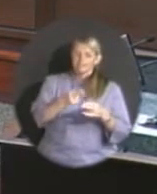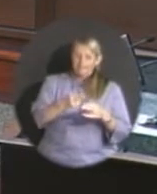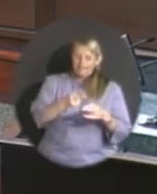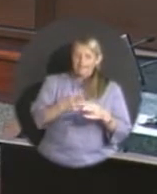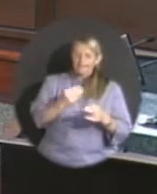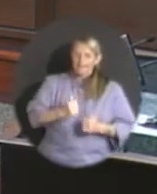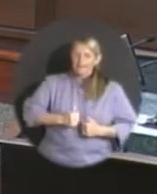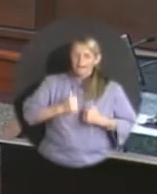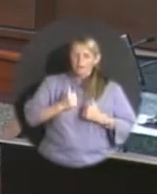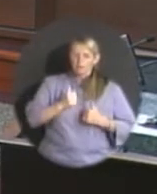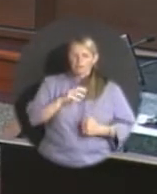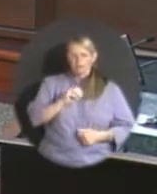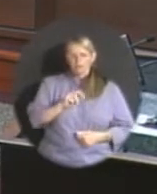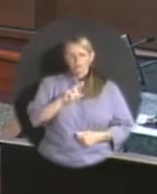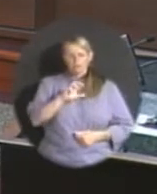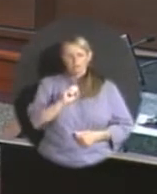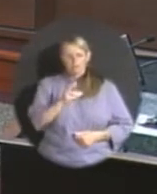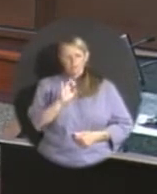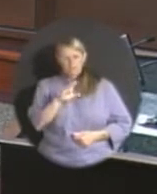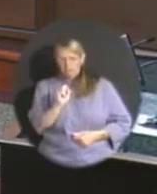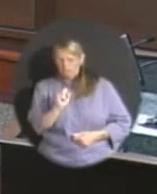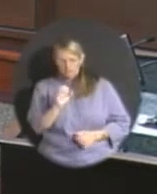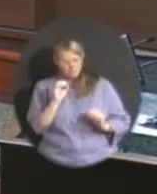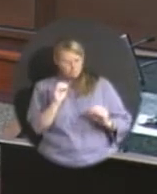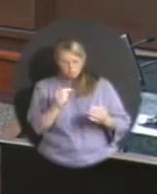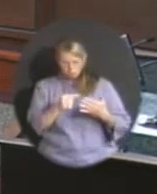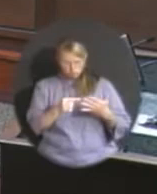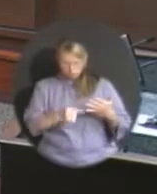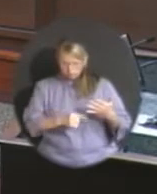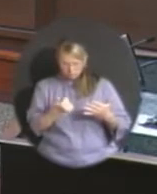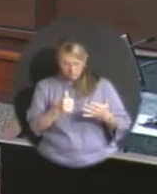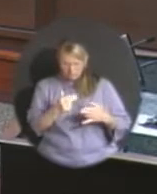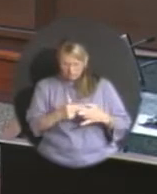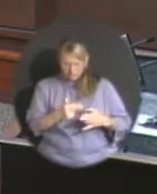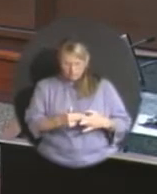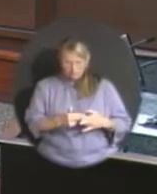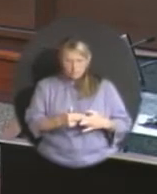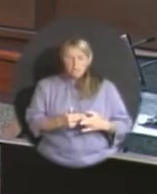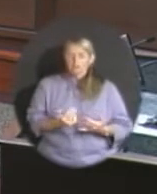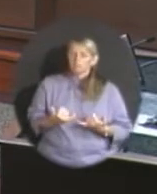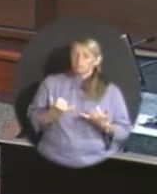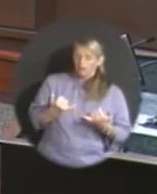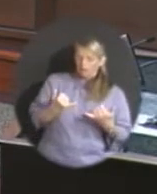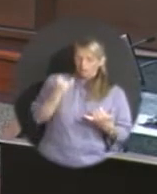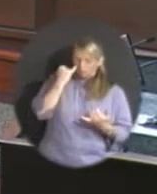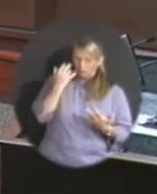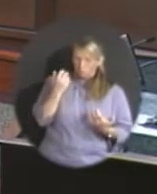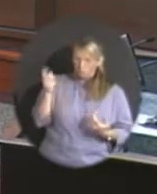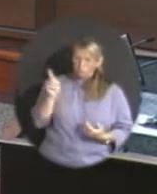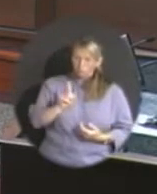don't have record of anyone putting their name in. If there's anyone that would like to take a moment to make public comment, we would listen to you right now.